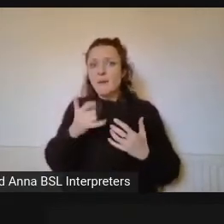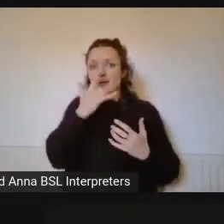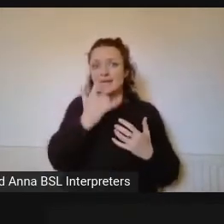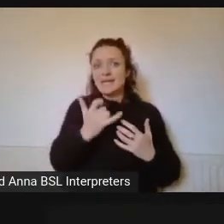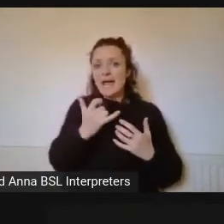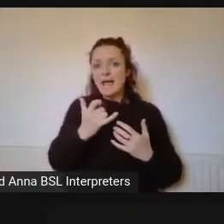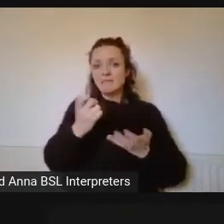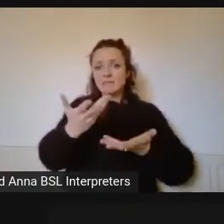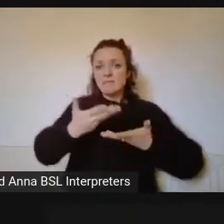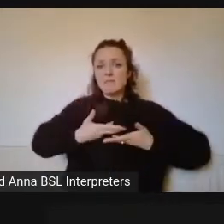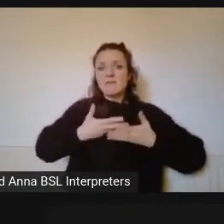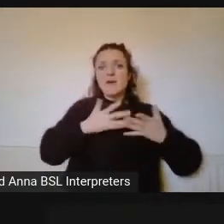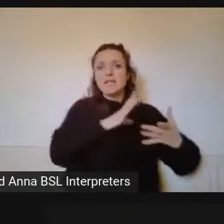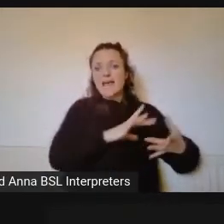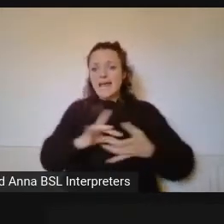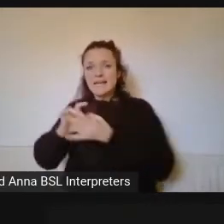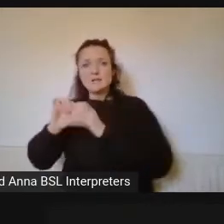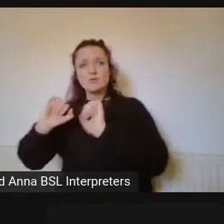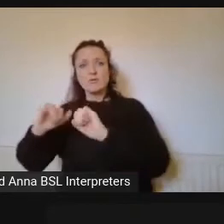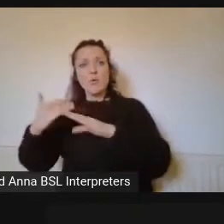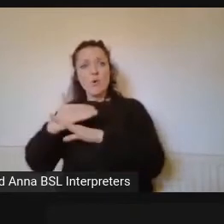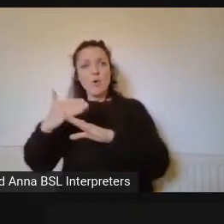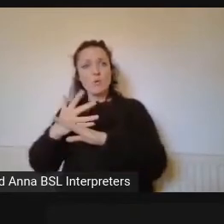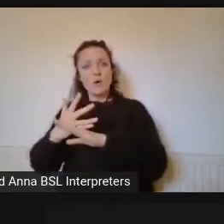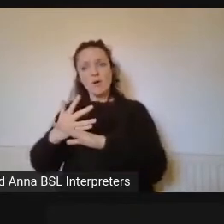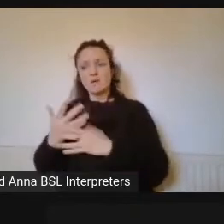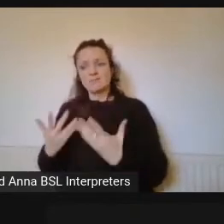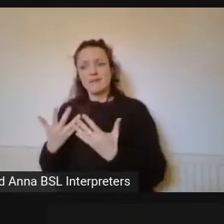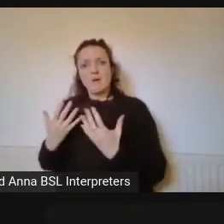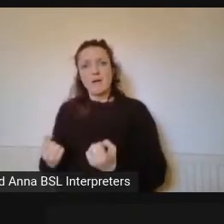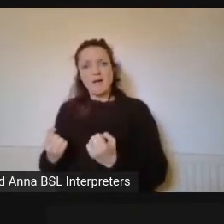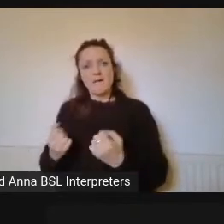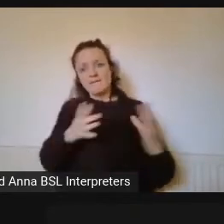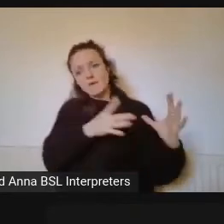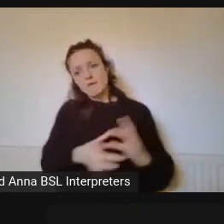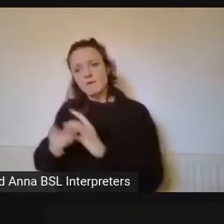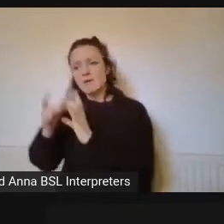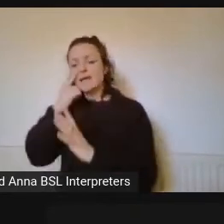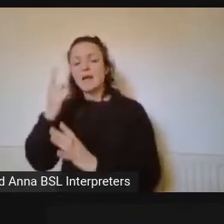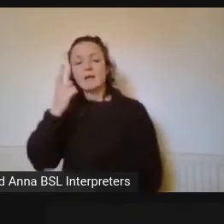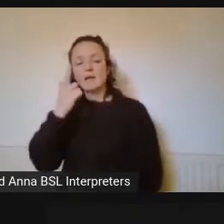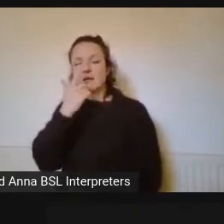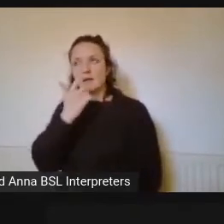to what you're currently working on, or speak to that. Thank you.